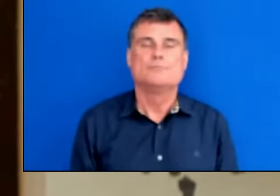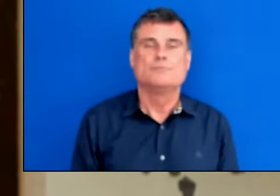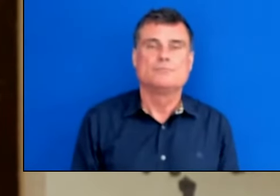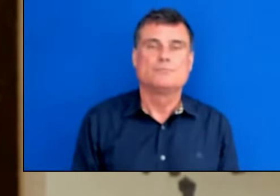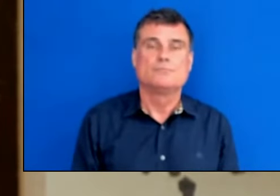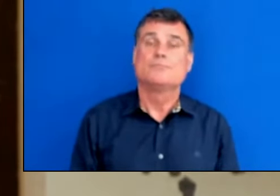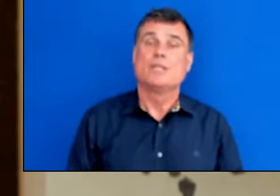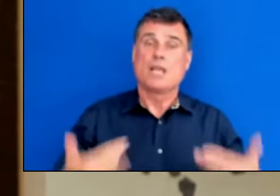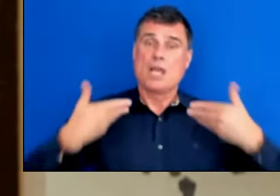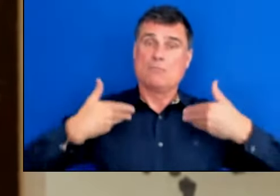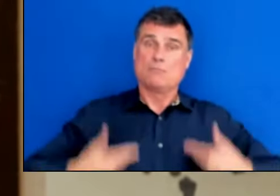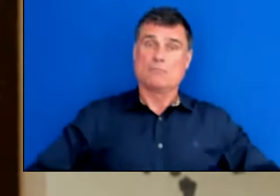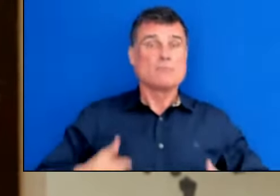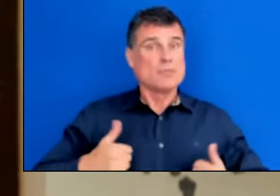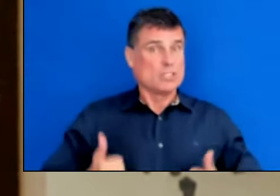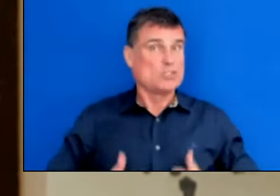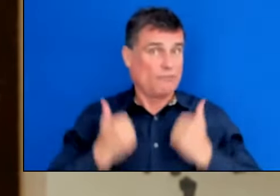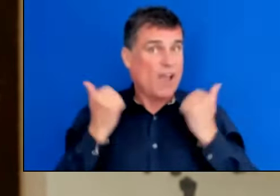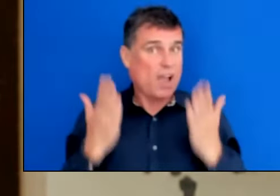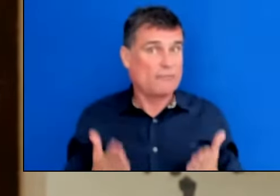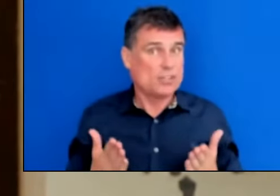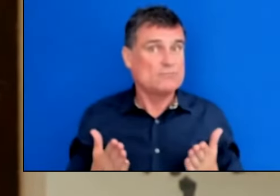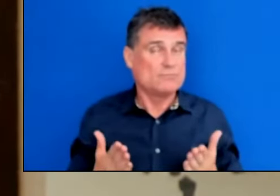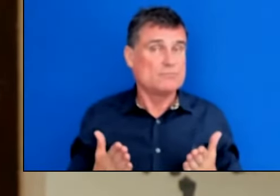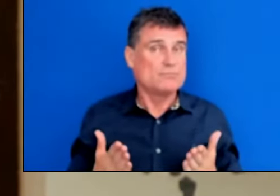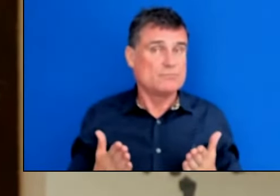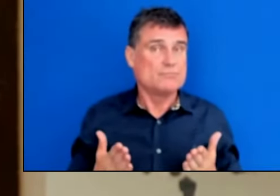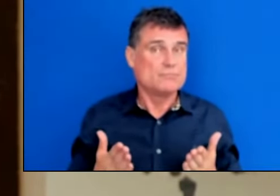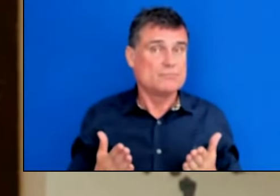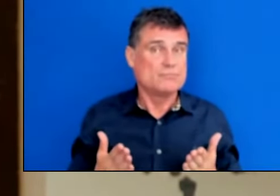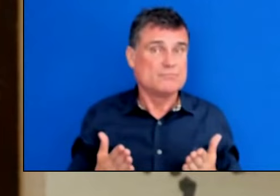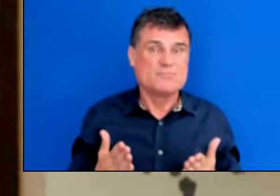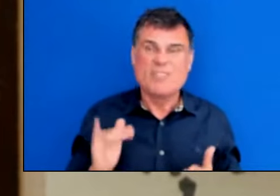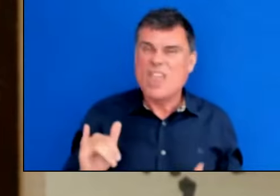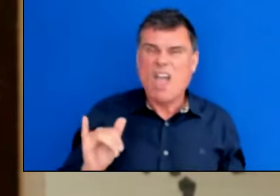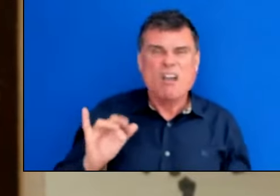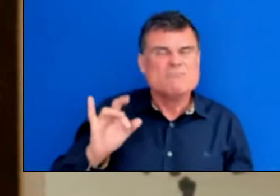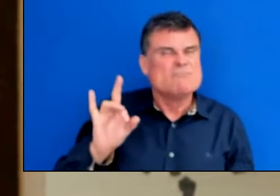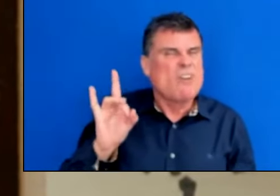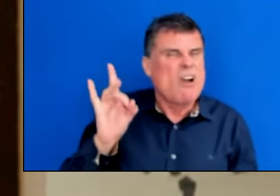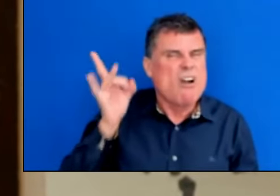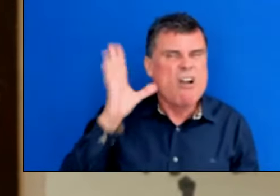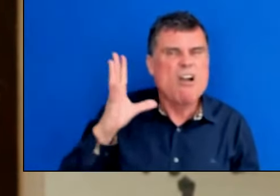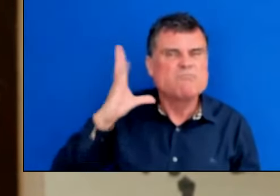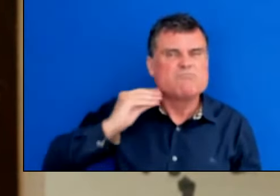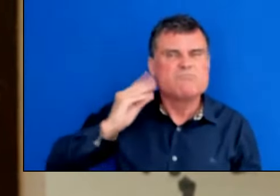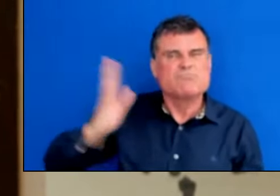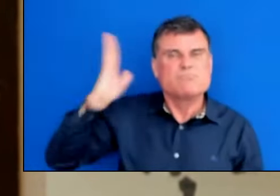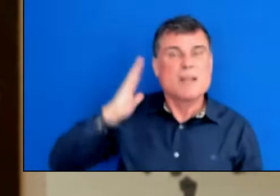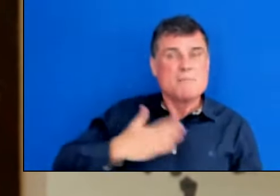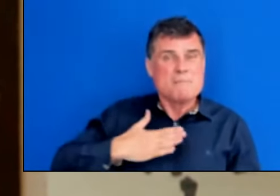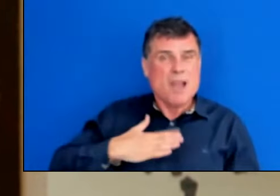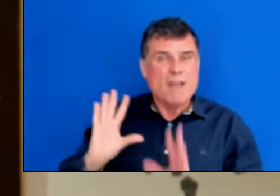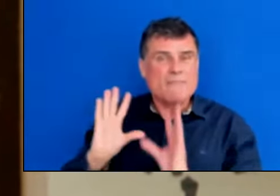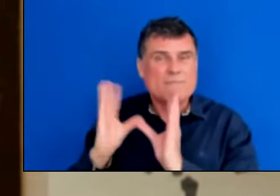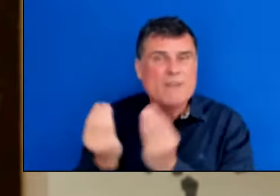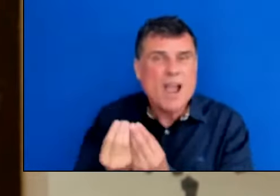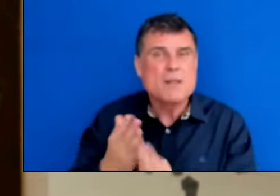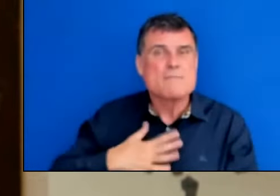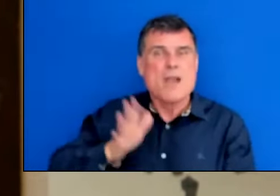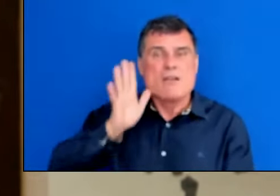Today, as a survivor of the cruel journey that my family, my grandparents,